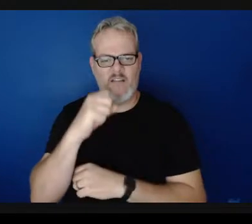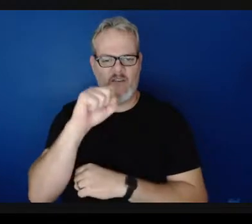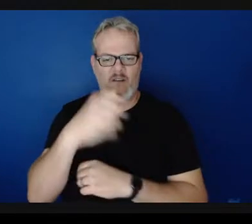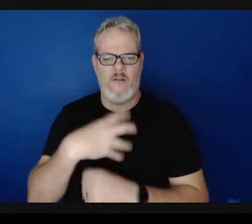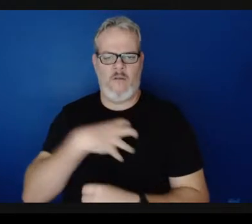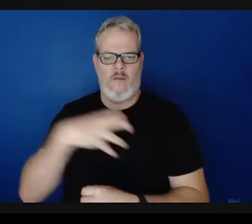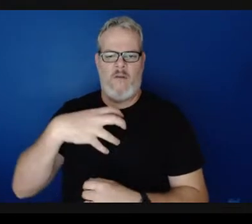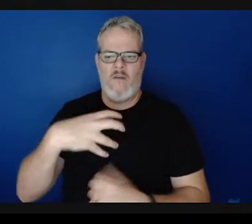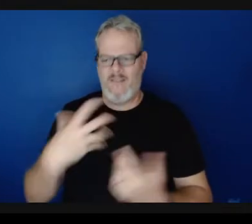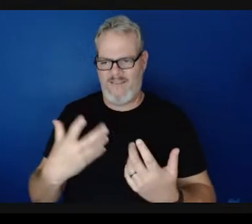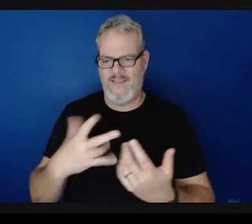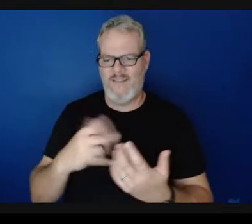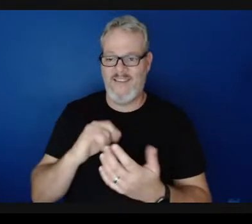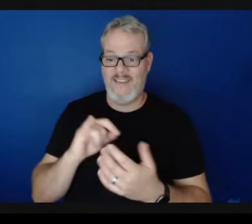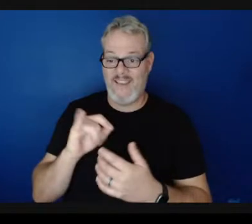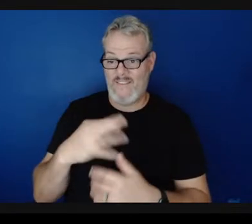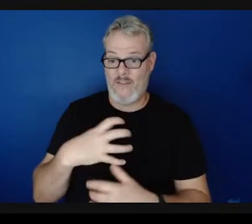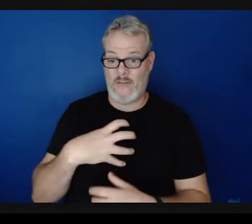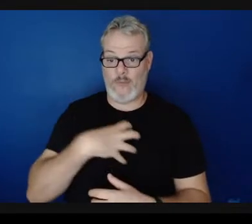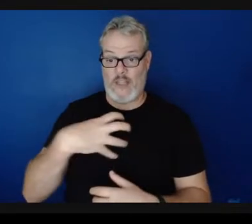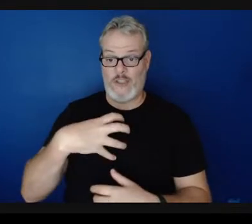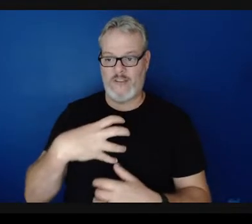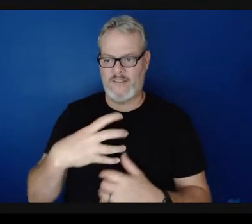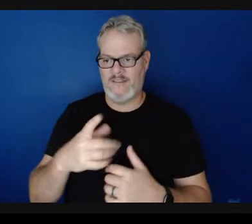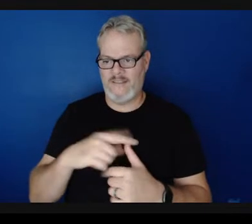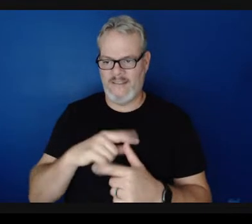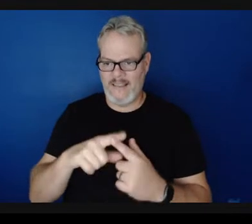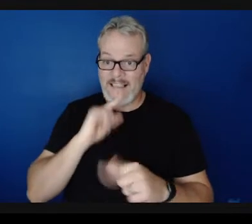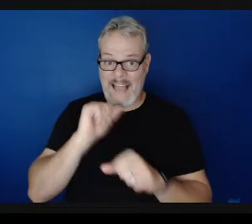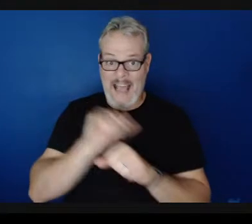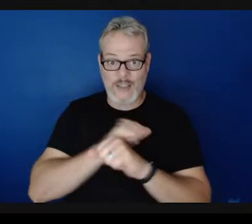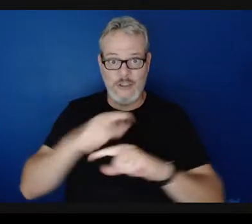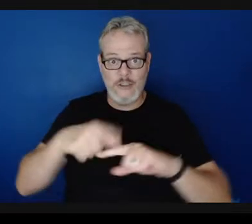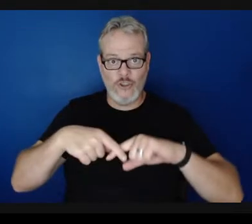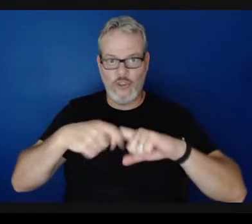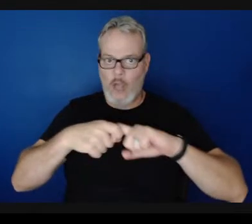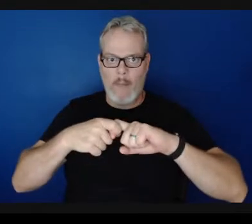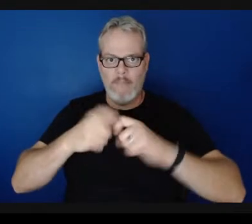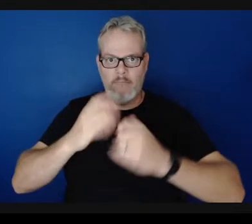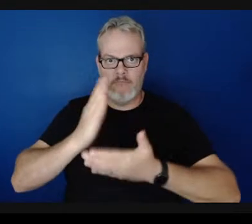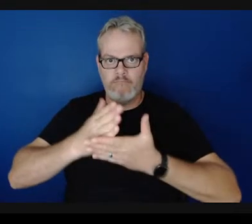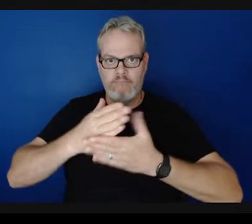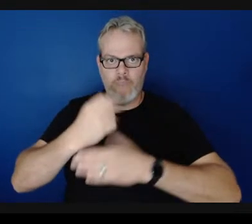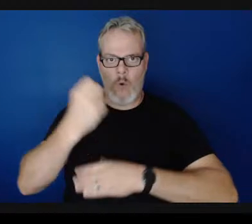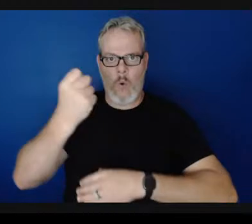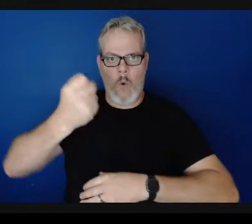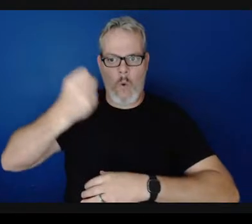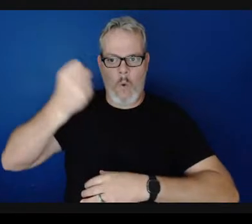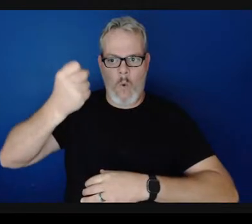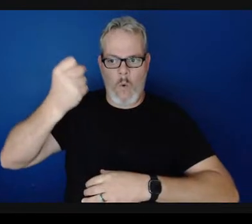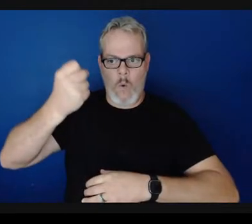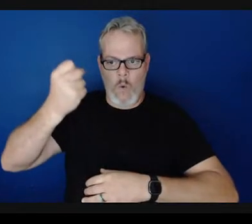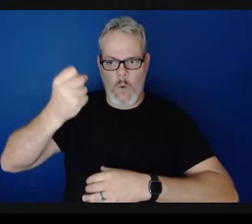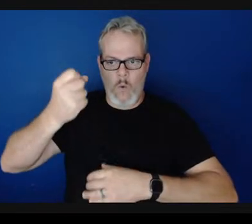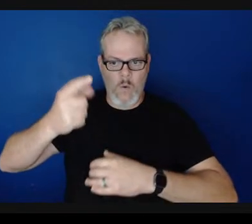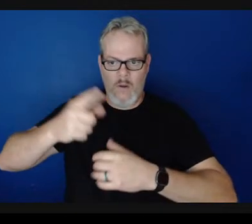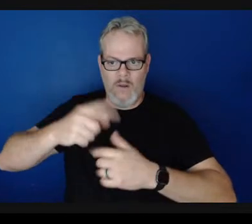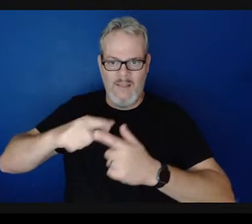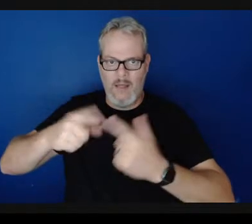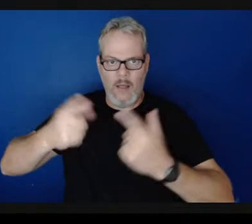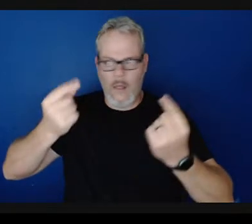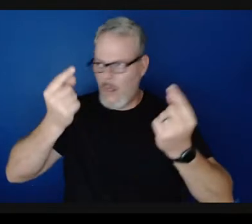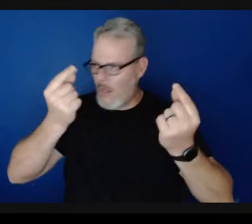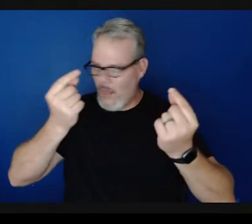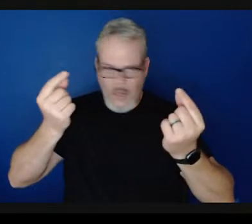are enough objections that can actually stop the publication process and deem something not worthy of publication at that point in time, but if they